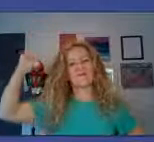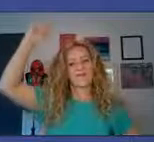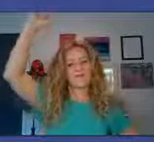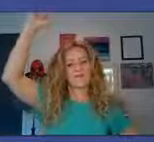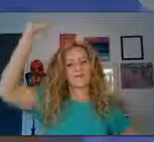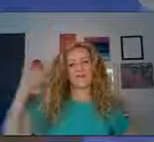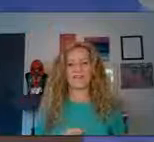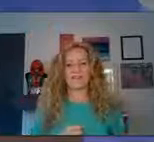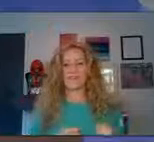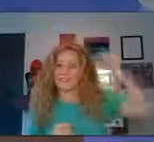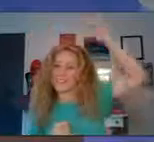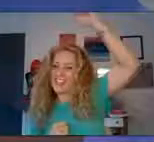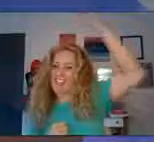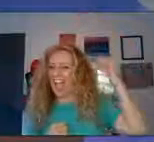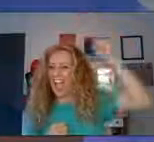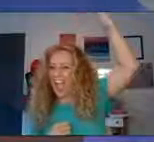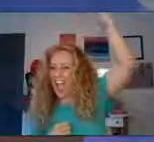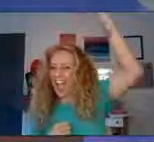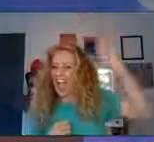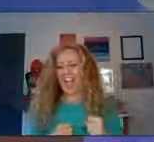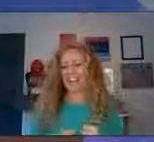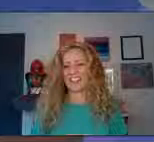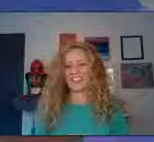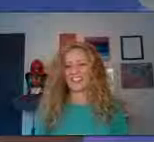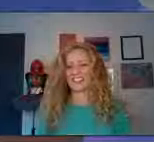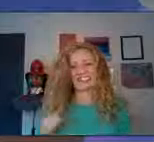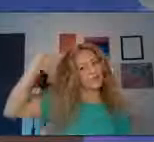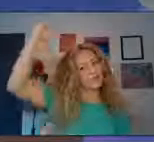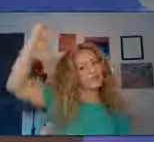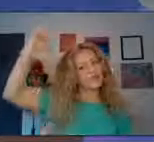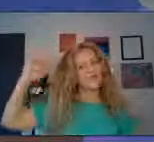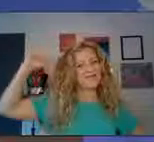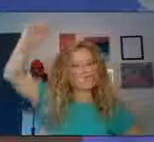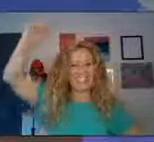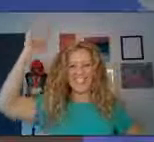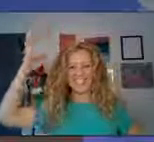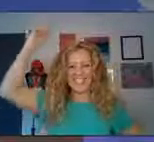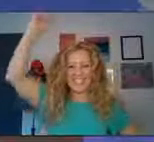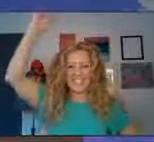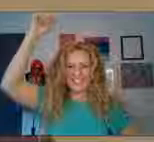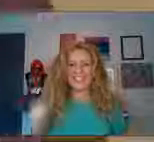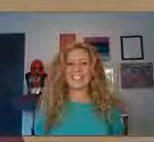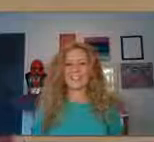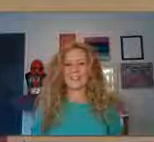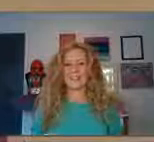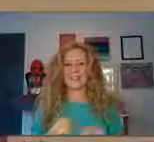me glad. You have made me glad. You have made me